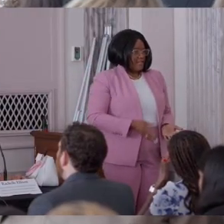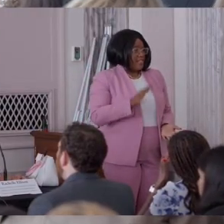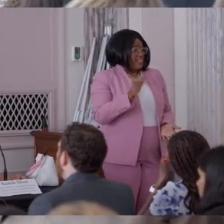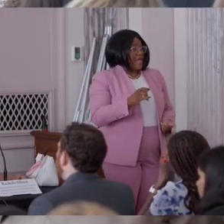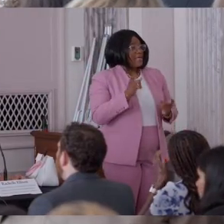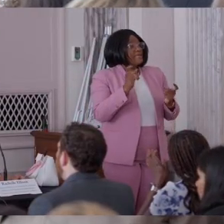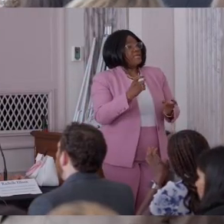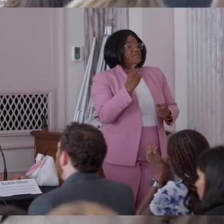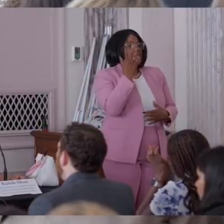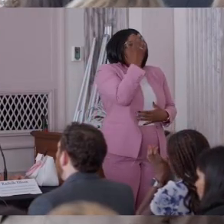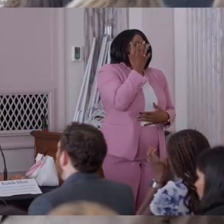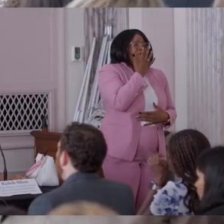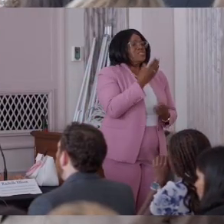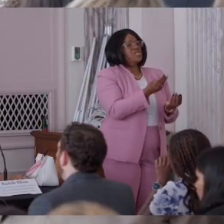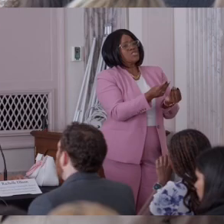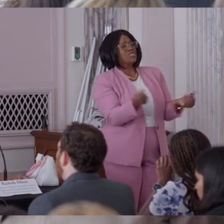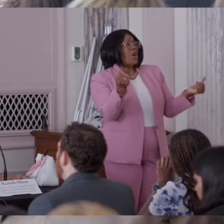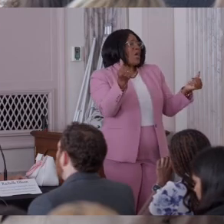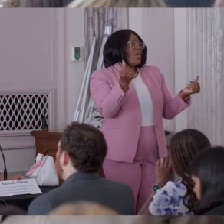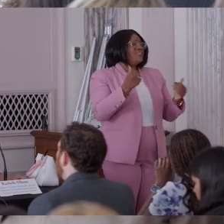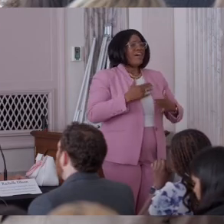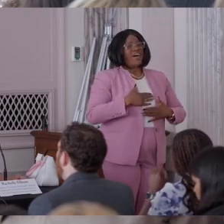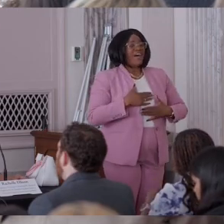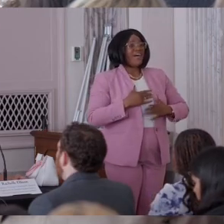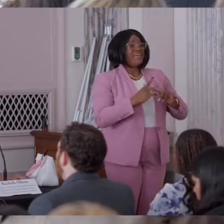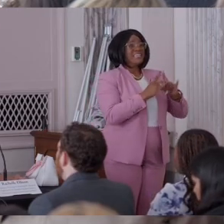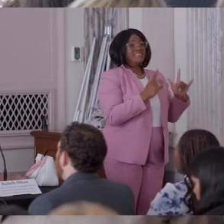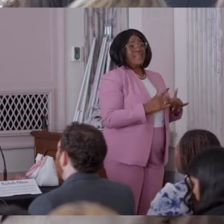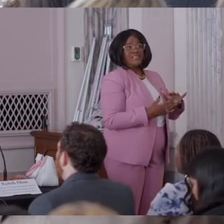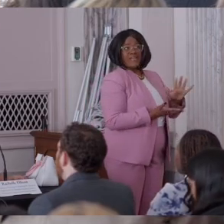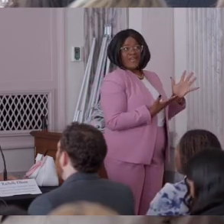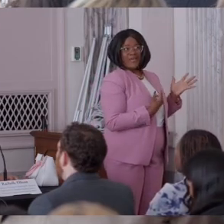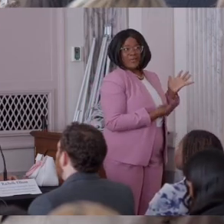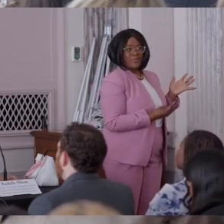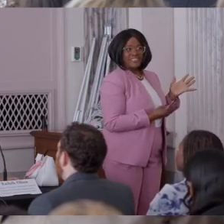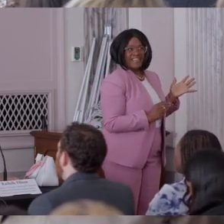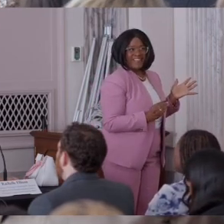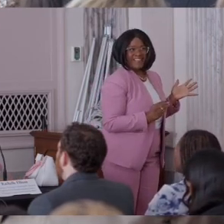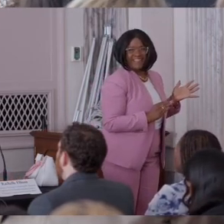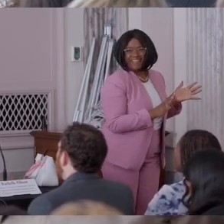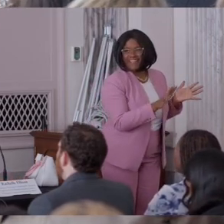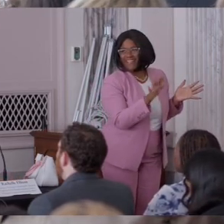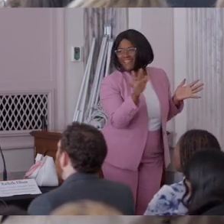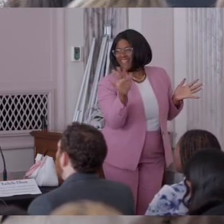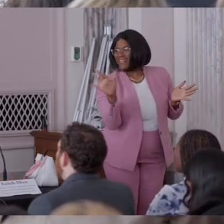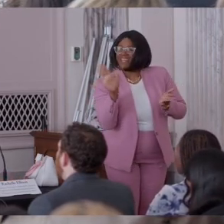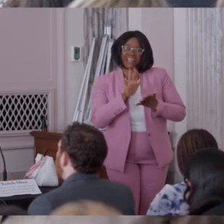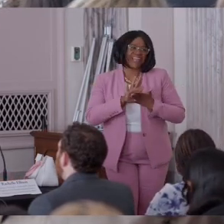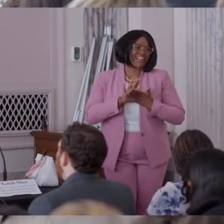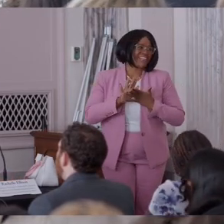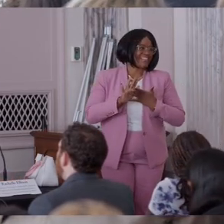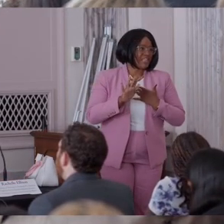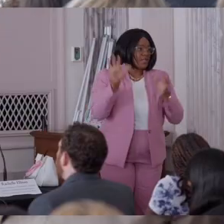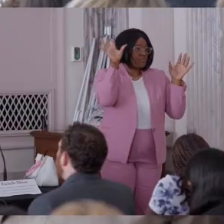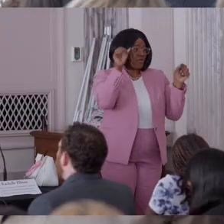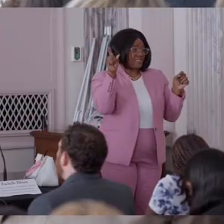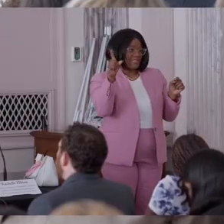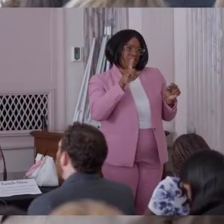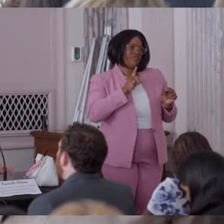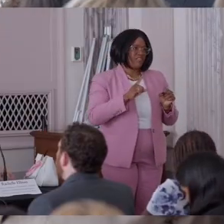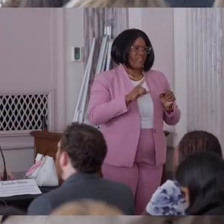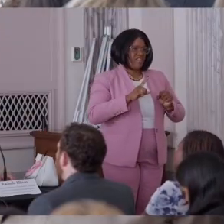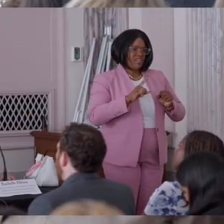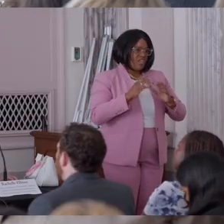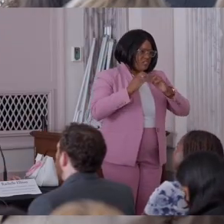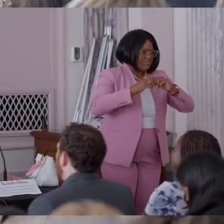the appearance that you've solved homelessness, so you don't see tents in D.C. right now because of the president's crackdown, but